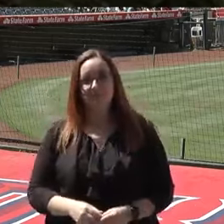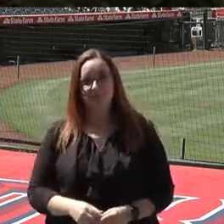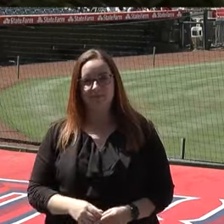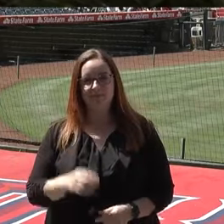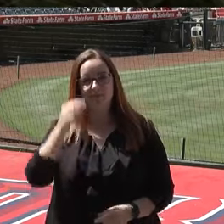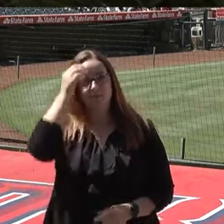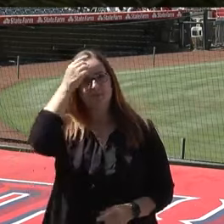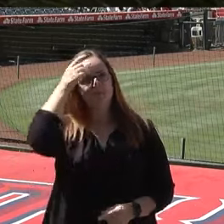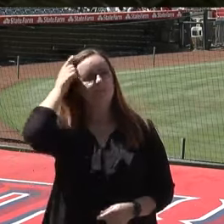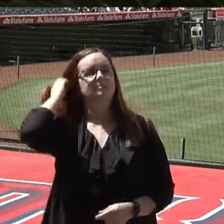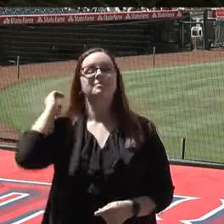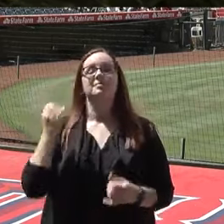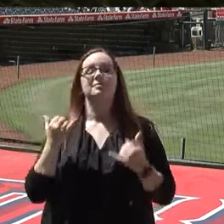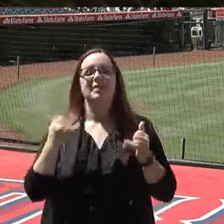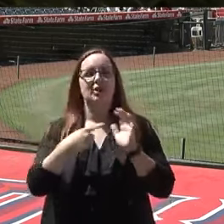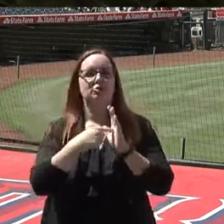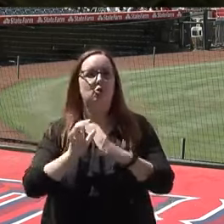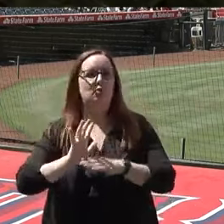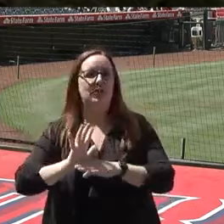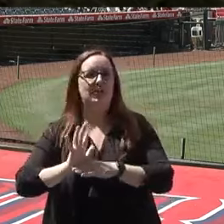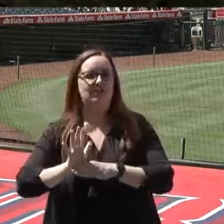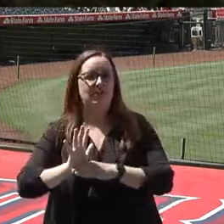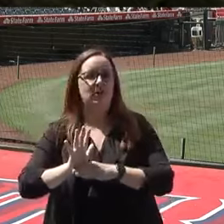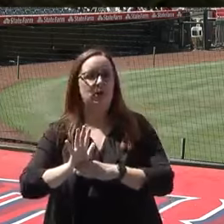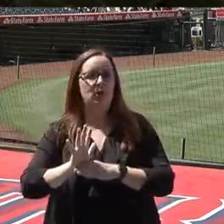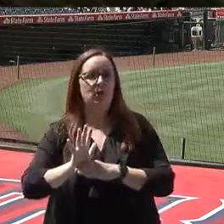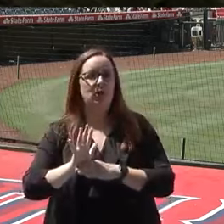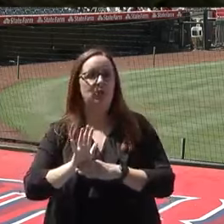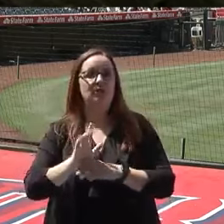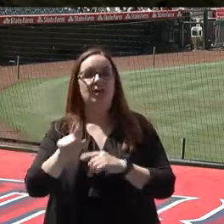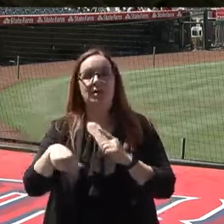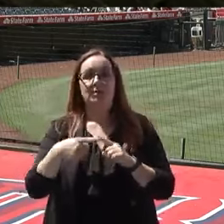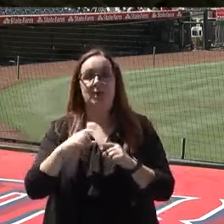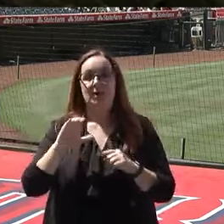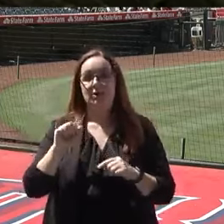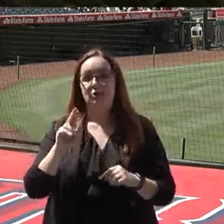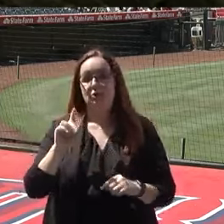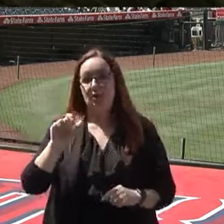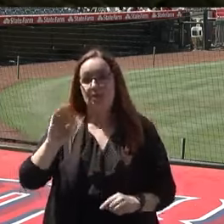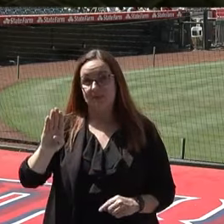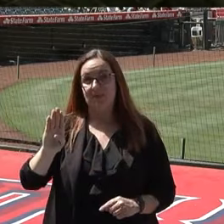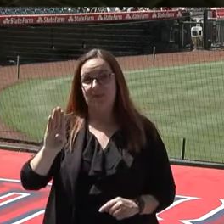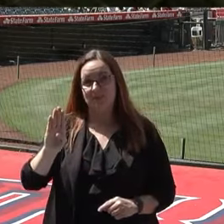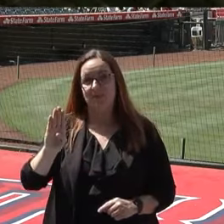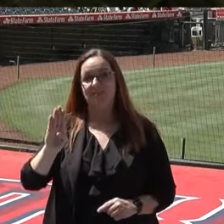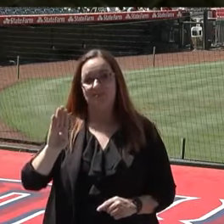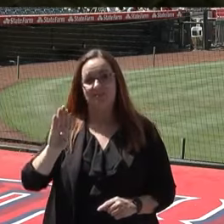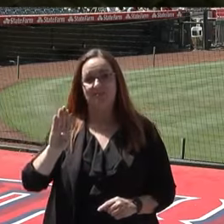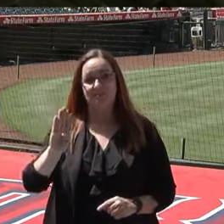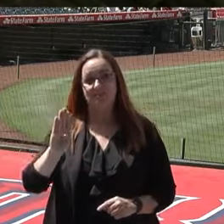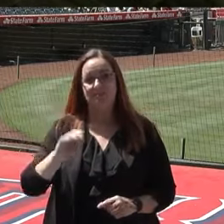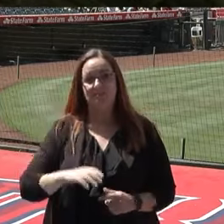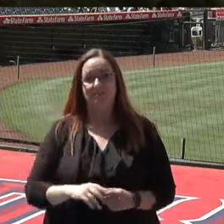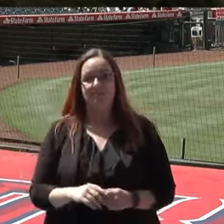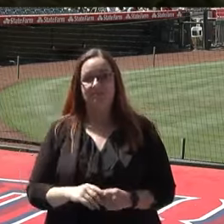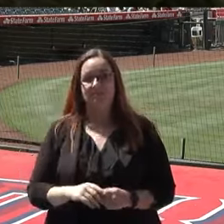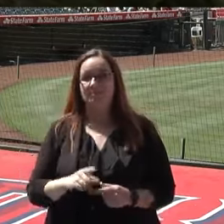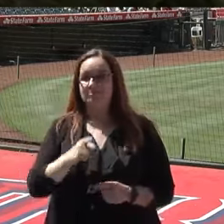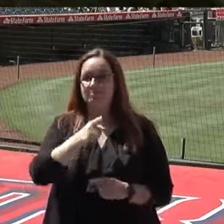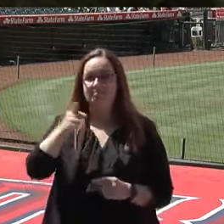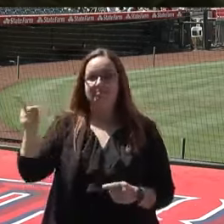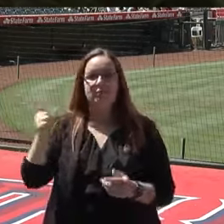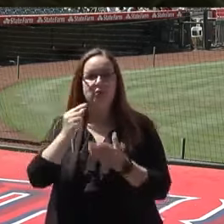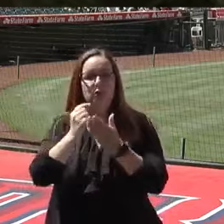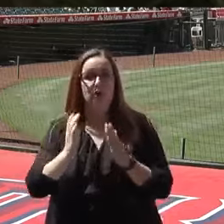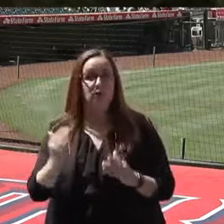Now I would like to share a video with graduates and your supporters about CSULB. Our graduates know what a